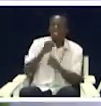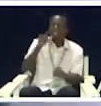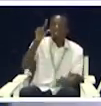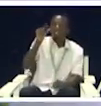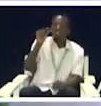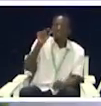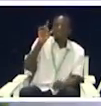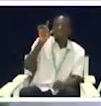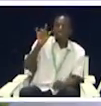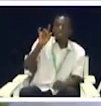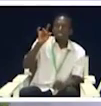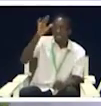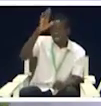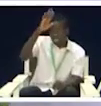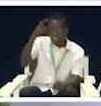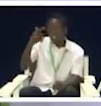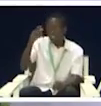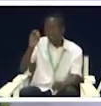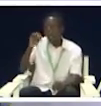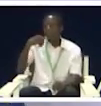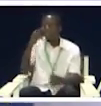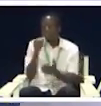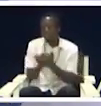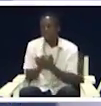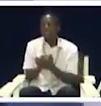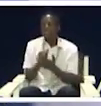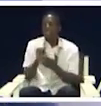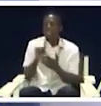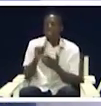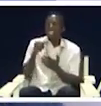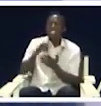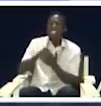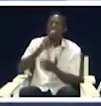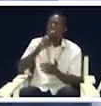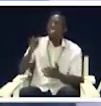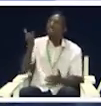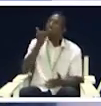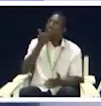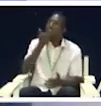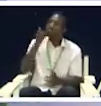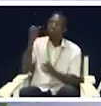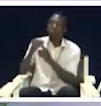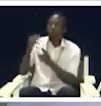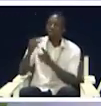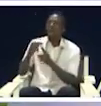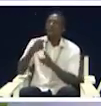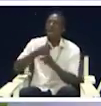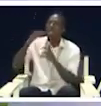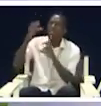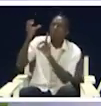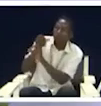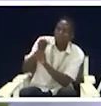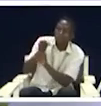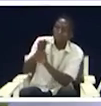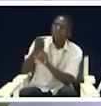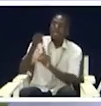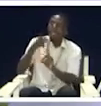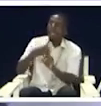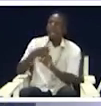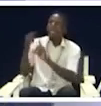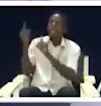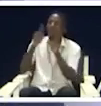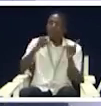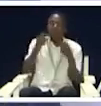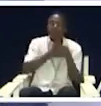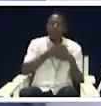Daddy Gio came again and said, the Lord said I should tell somebody that it is a false alarm. And I held on to that word. I went back to see the